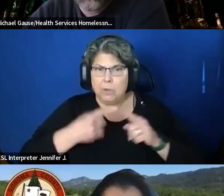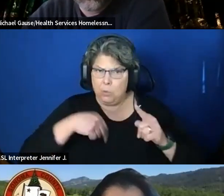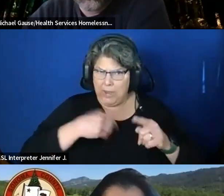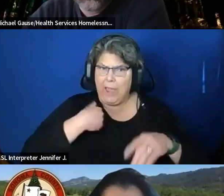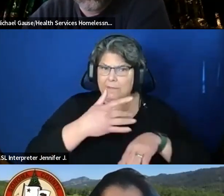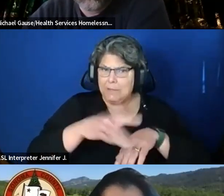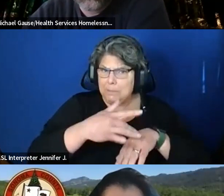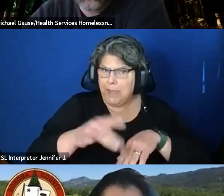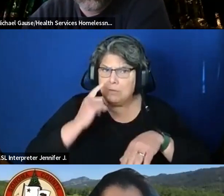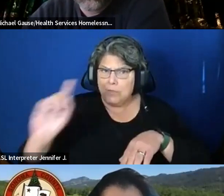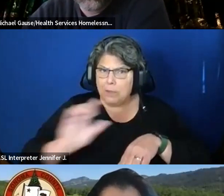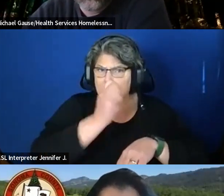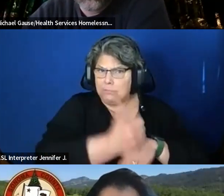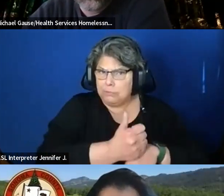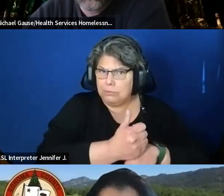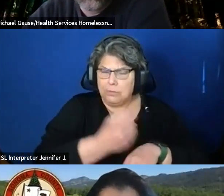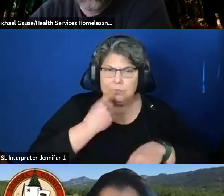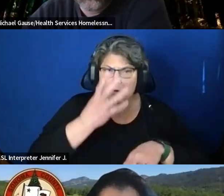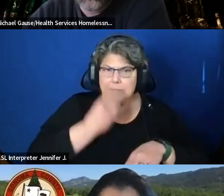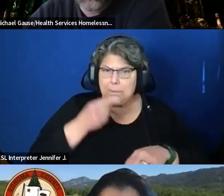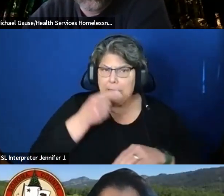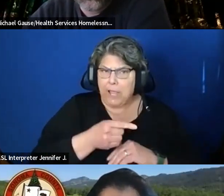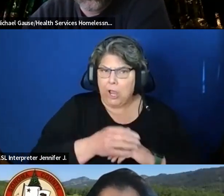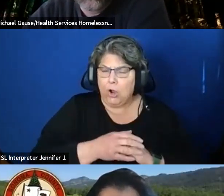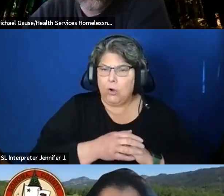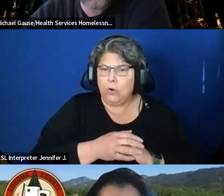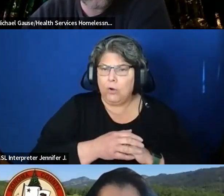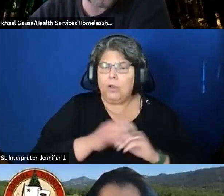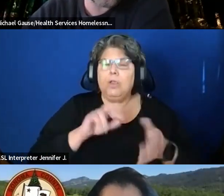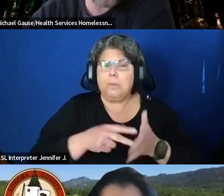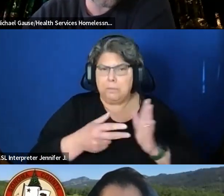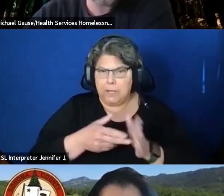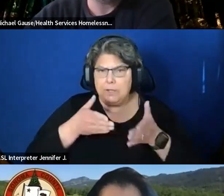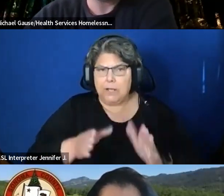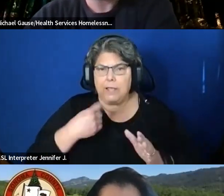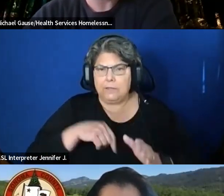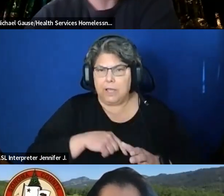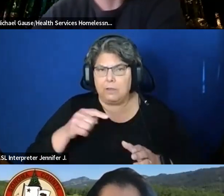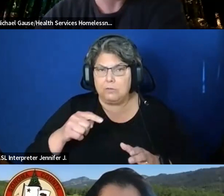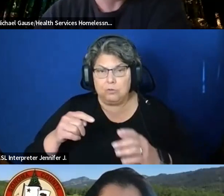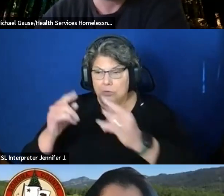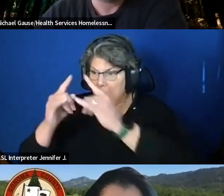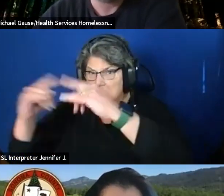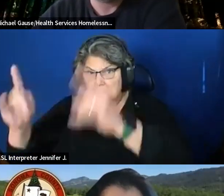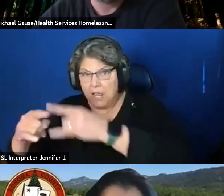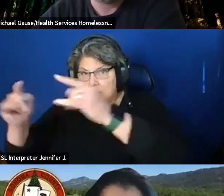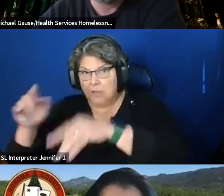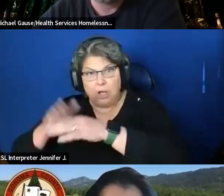for overnight, for sleeping, then it allows us to be able to clear encampments. And